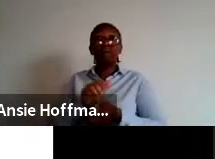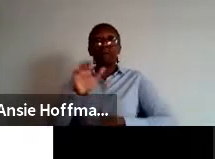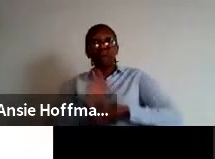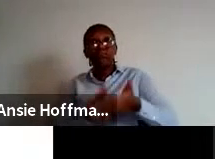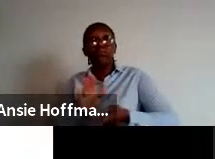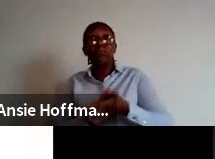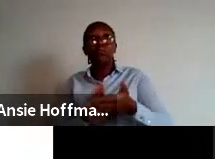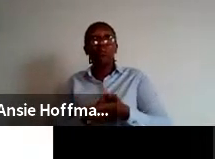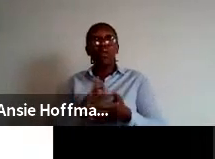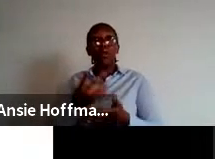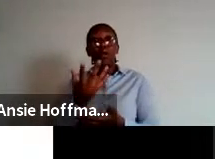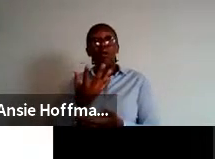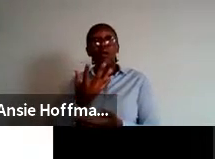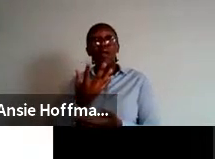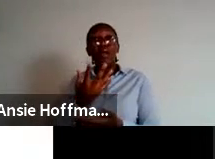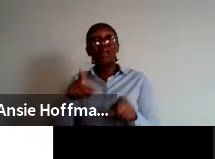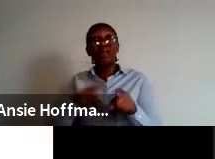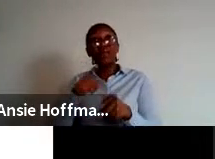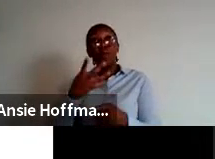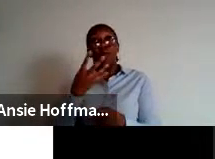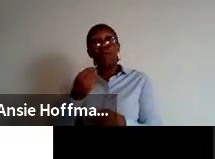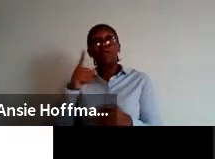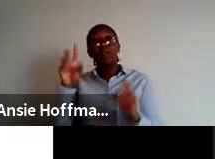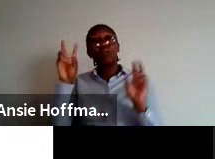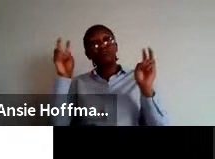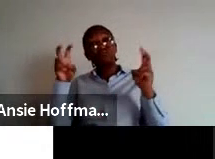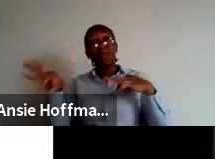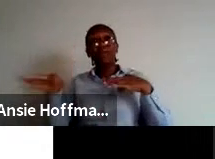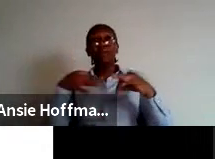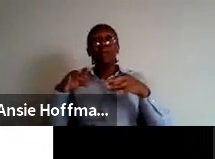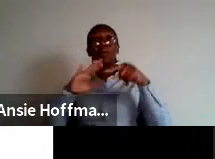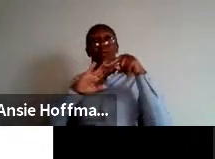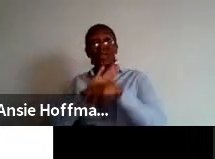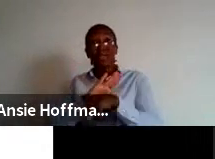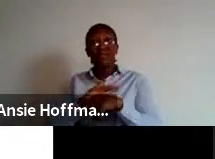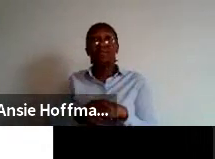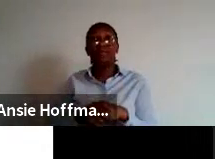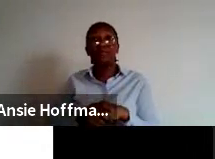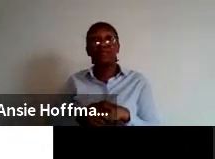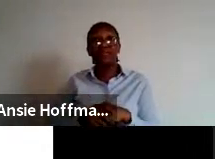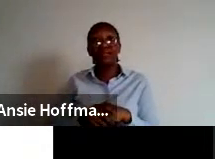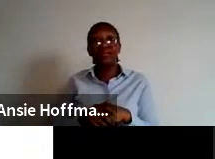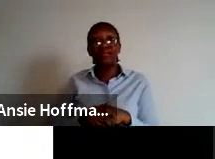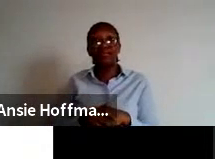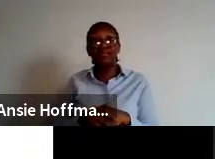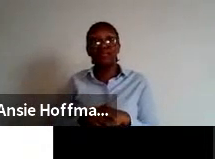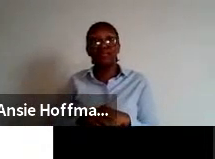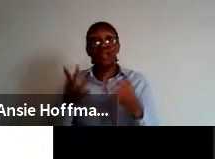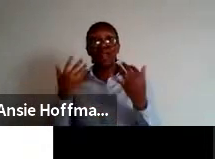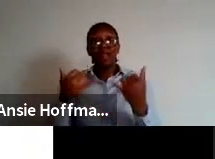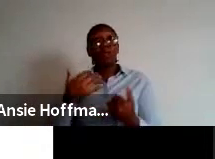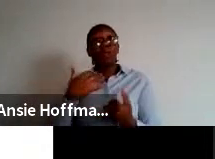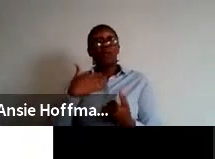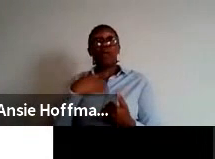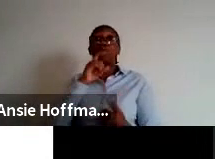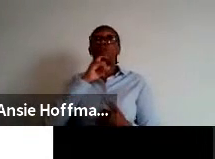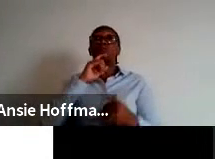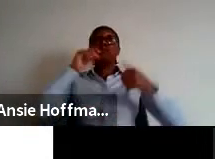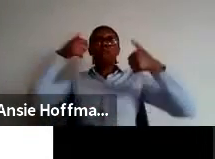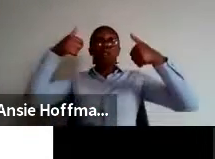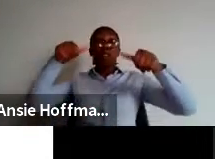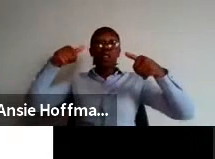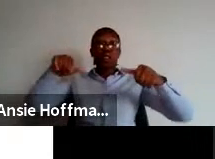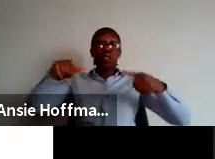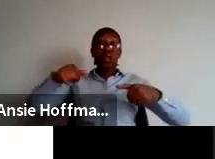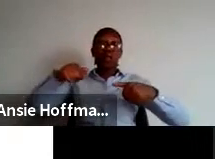will practically accentuate the definition of illicit trade. So I'm using these particular areas to go down to the basic meaning